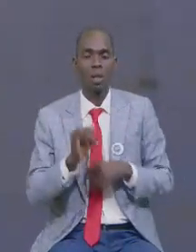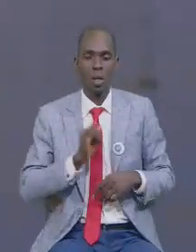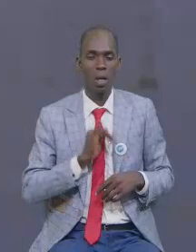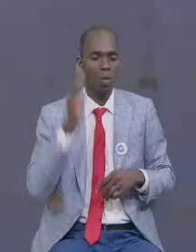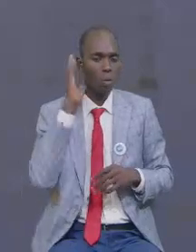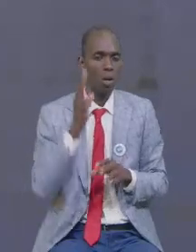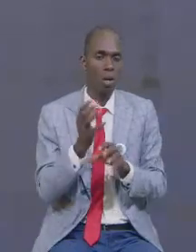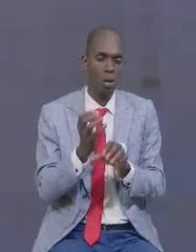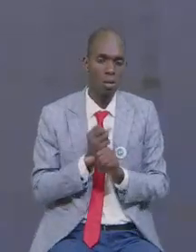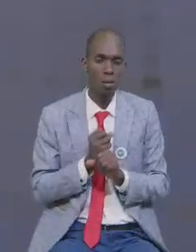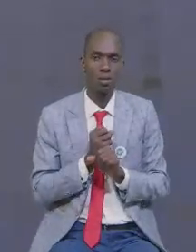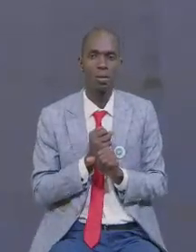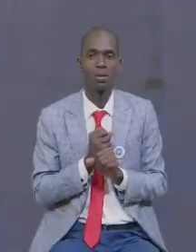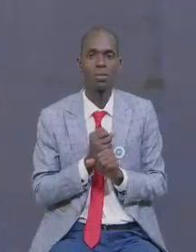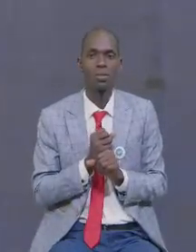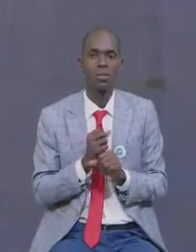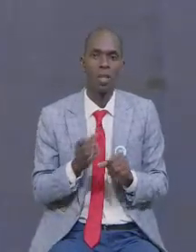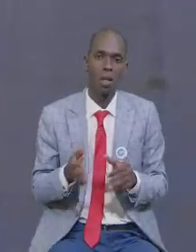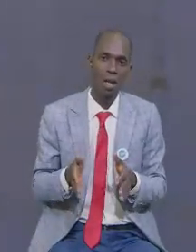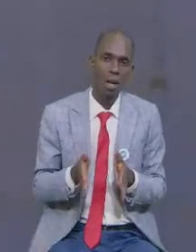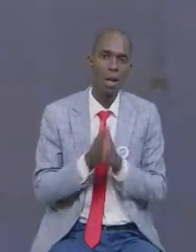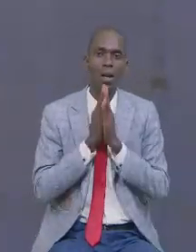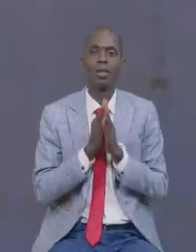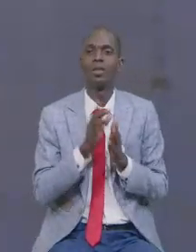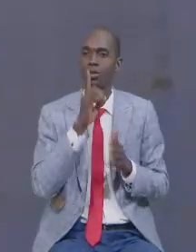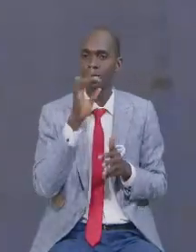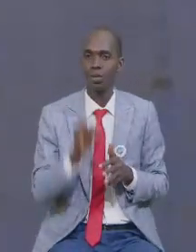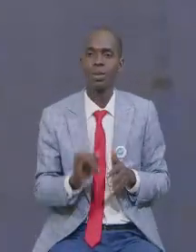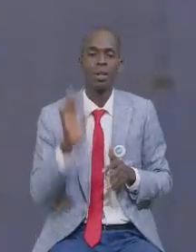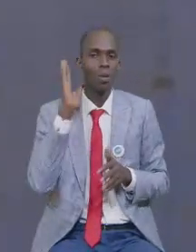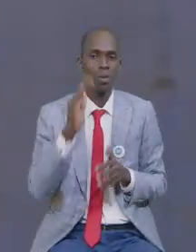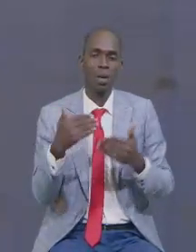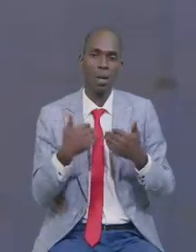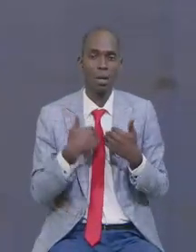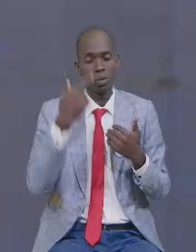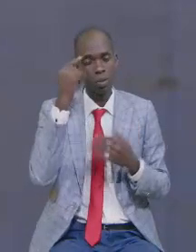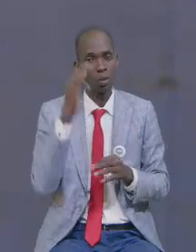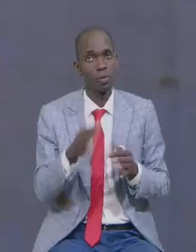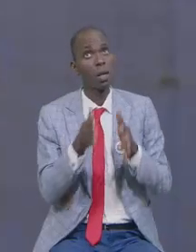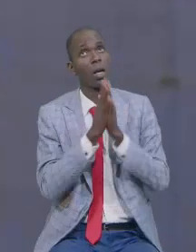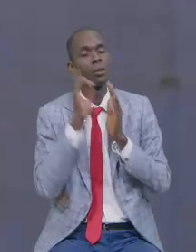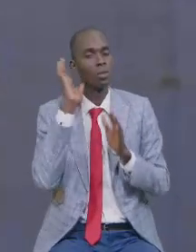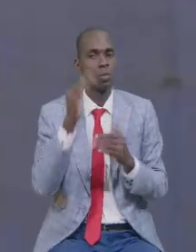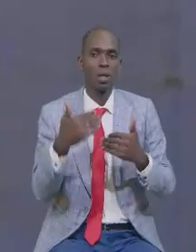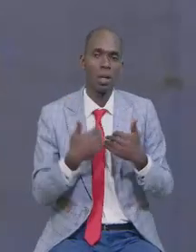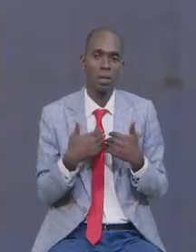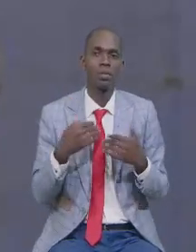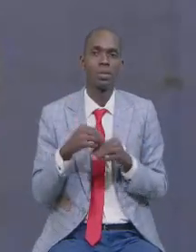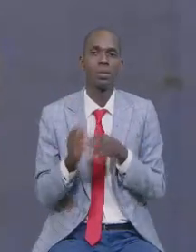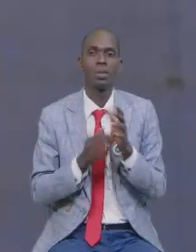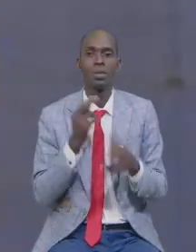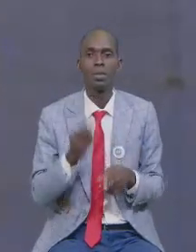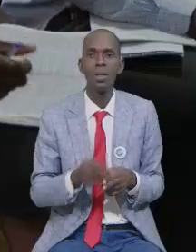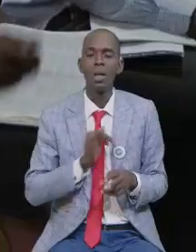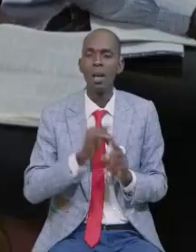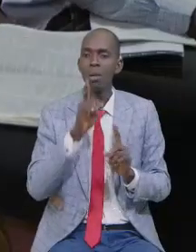to ask. Of course, I'm going to have. See, if you ask, you are going to have. I'm talking about